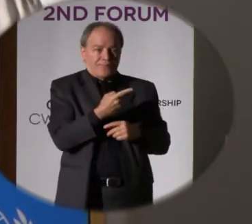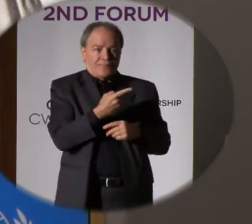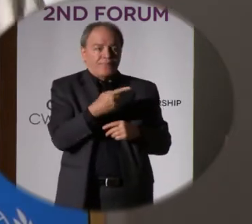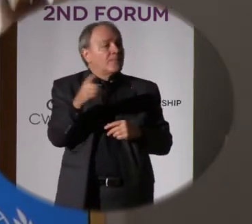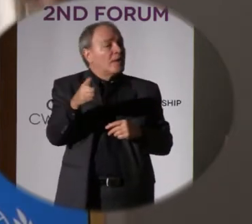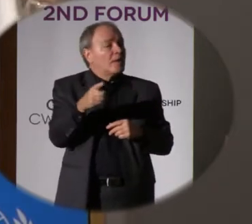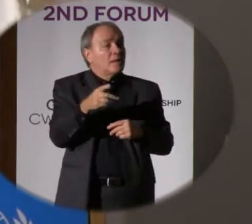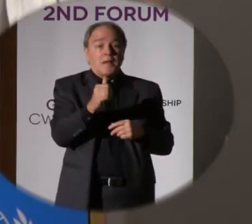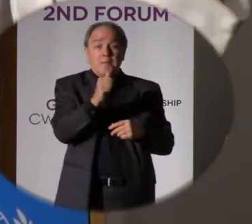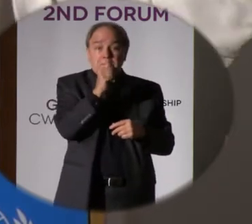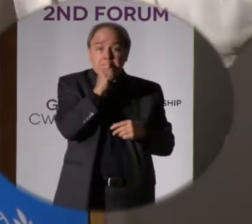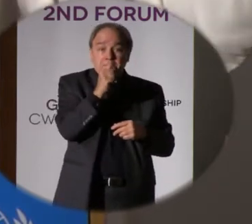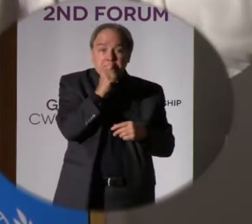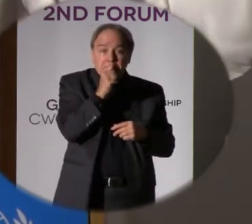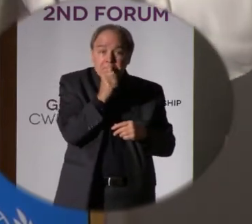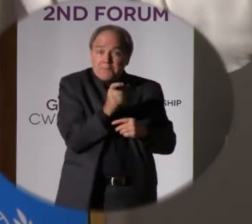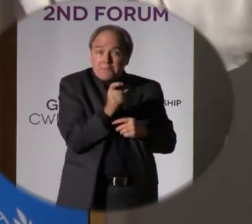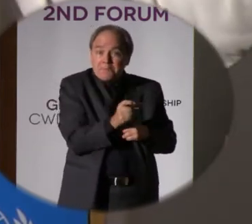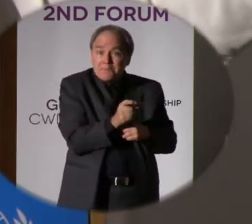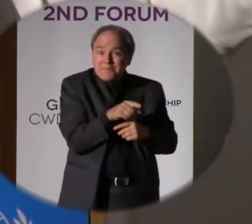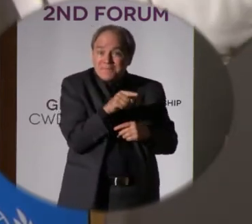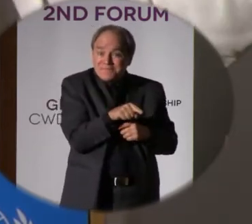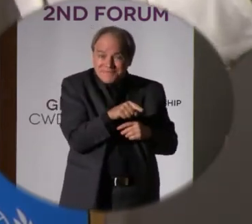password and the code on those